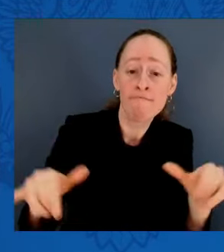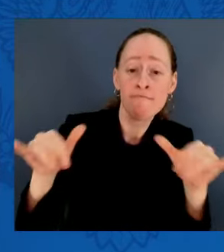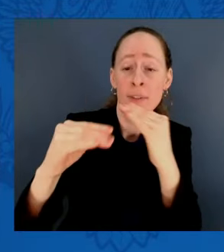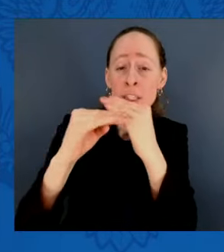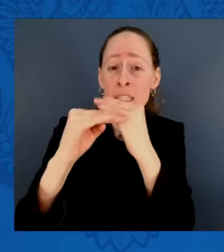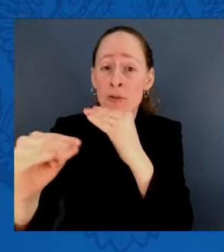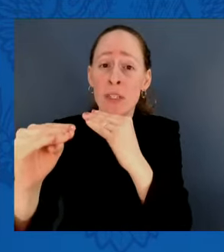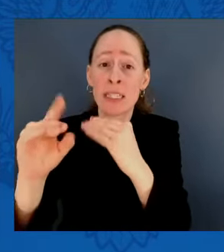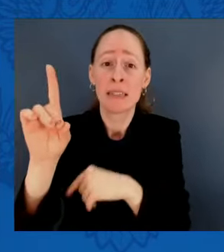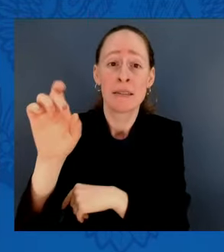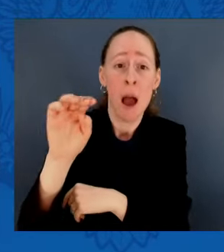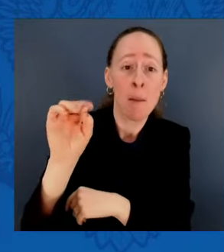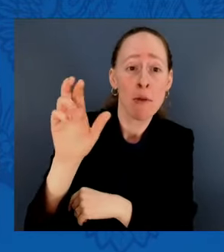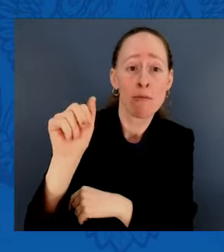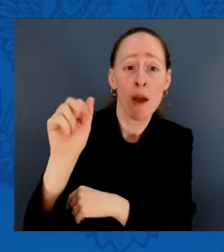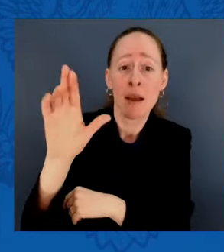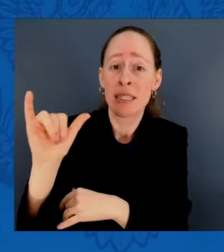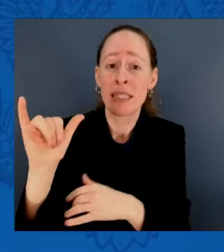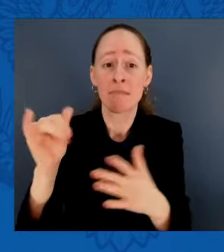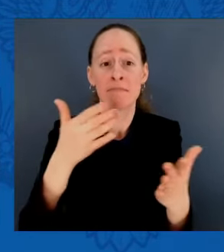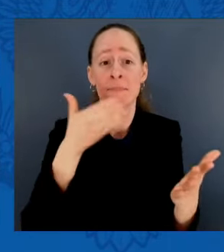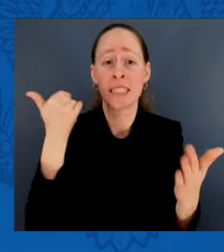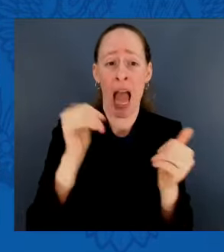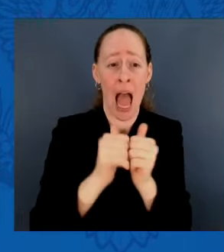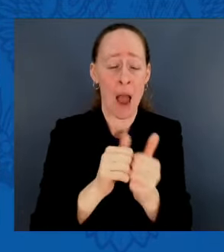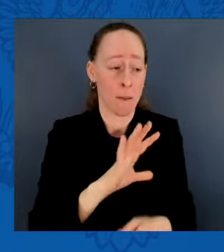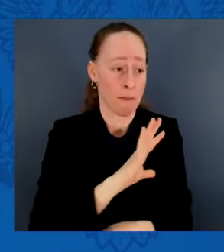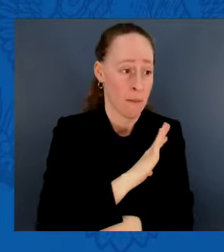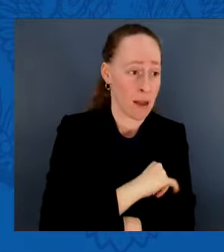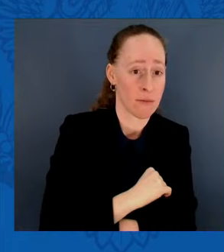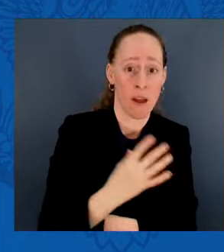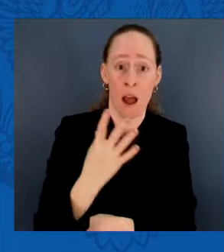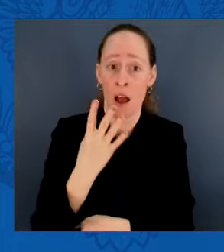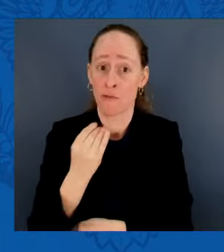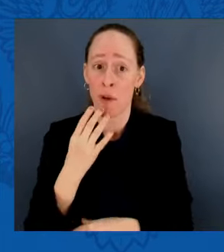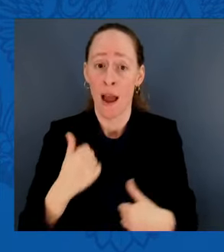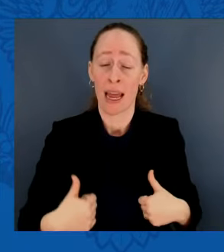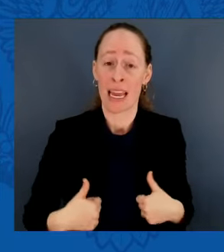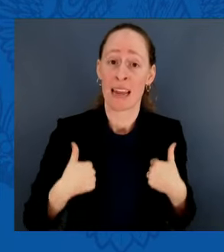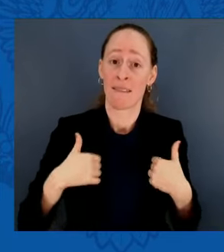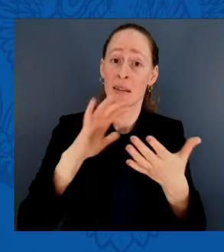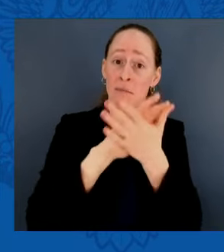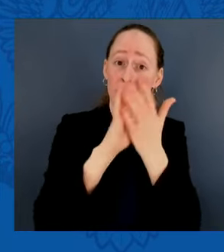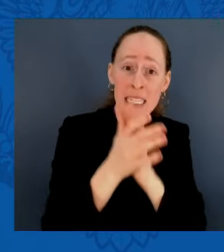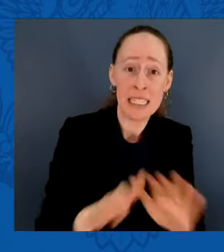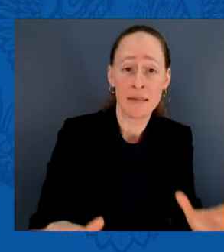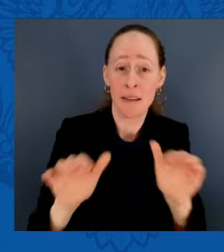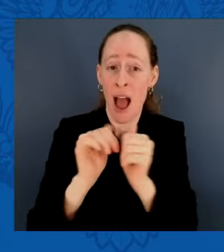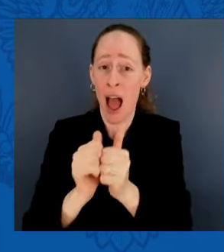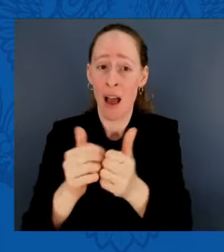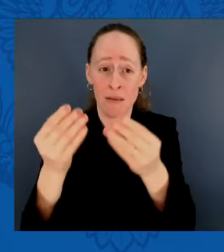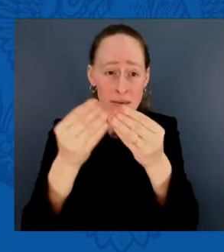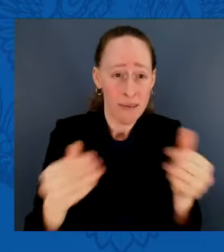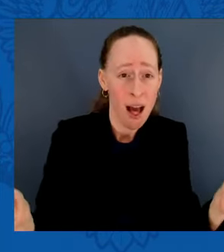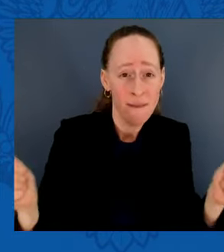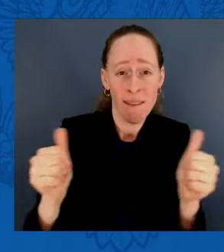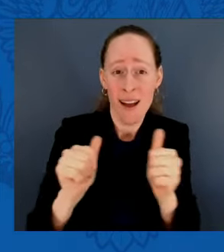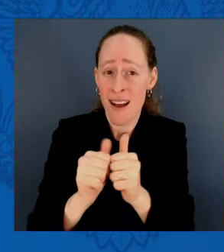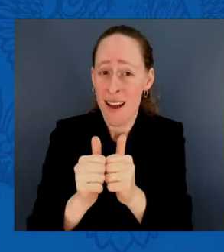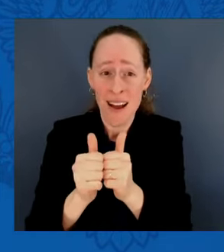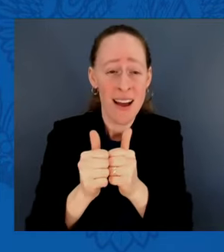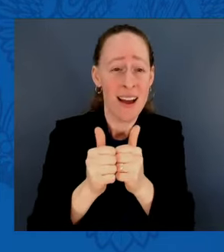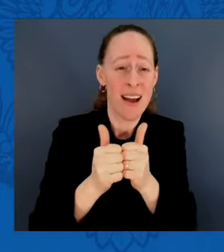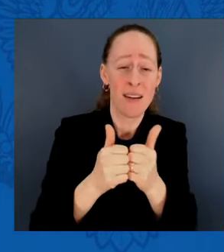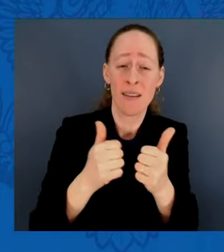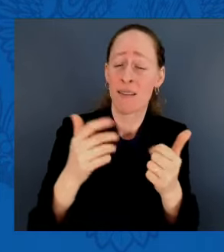dignity. And there's no other path that guarantees peace between Israel and all of its neighbors, including Saudi Arabia, with whom I'm